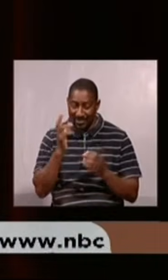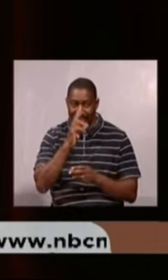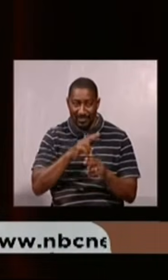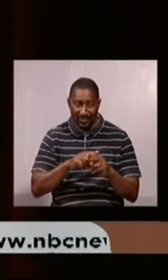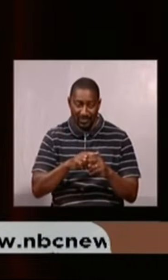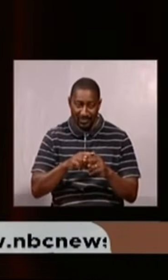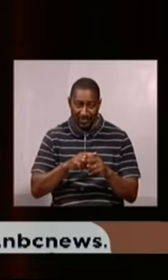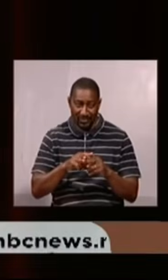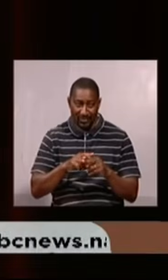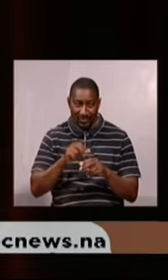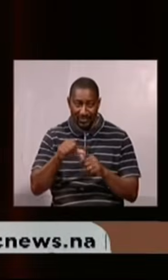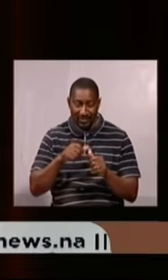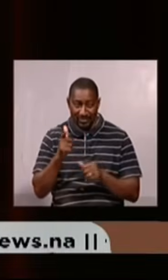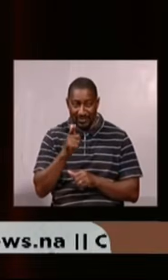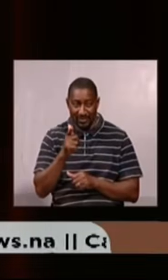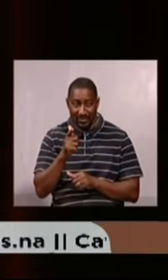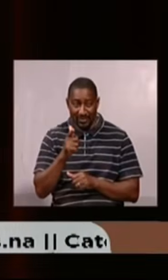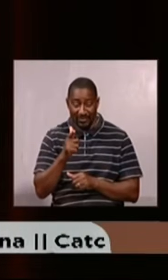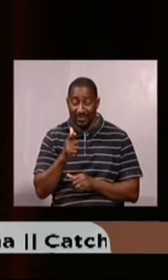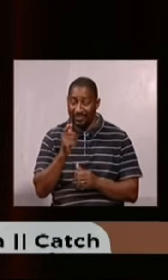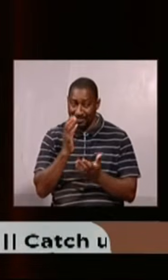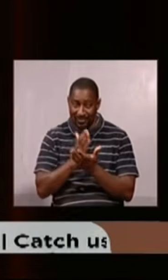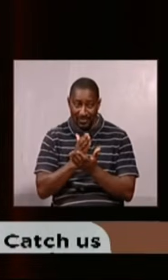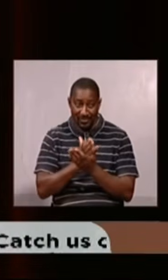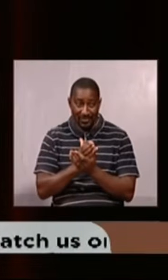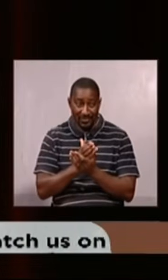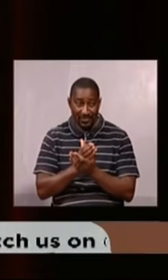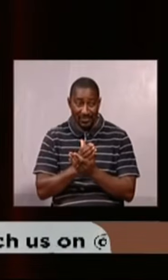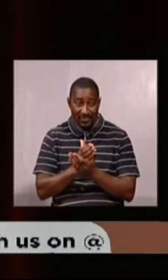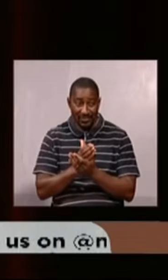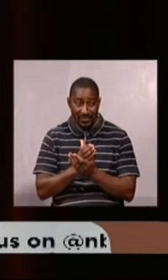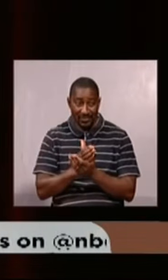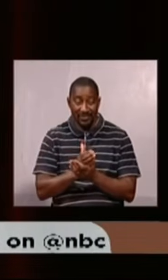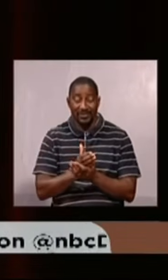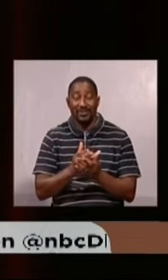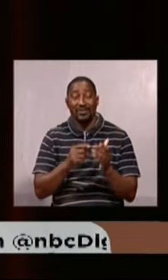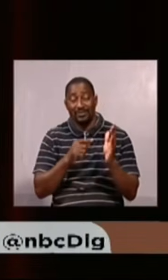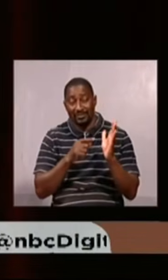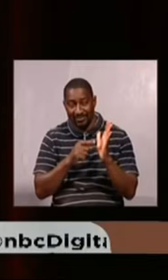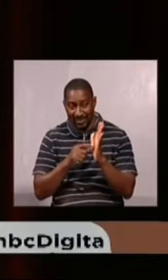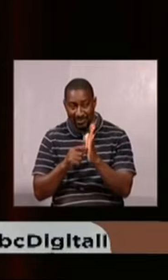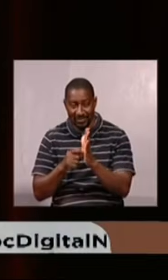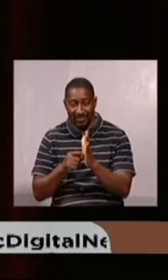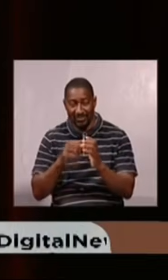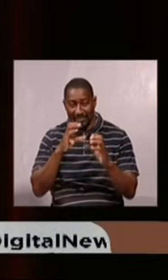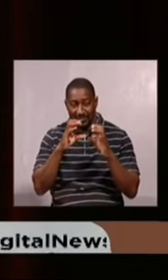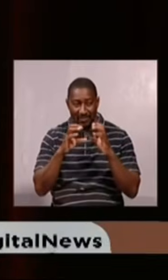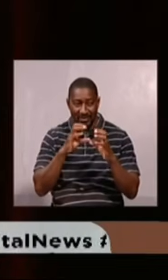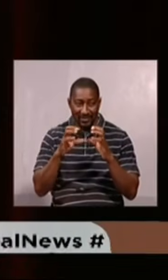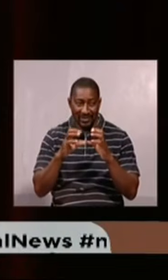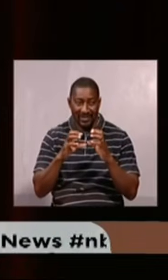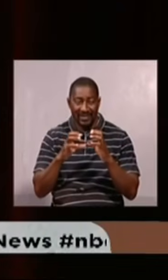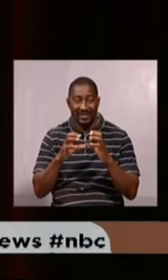that online is going to make or break. But let's be honest with each other. It takes a whole marketing, PR, communications,